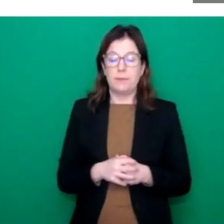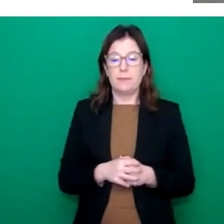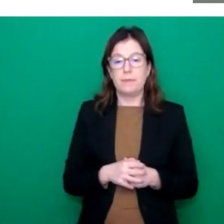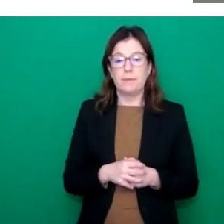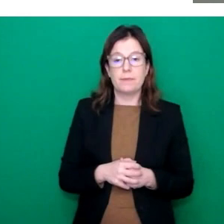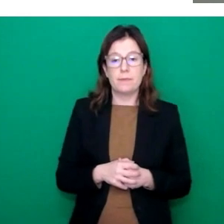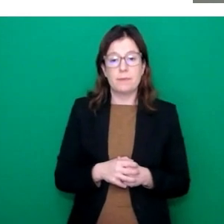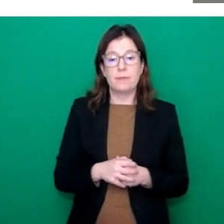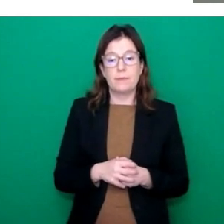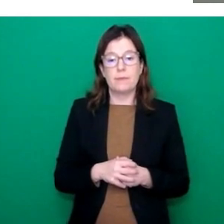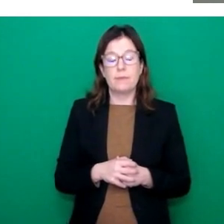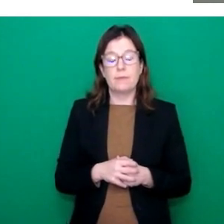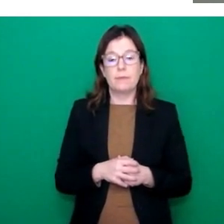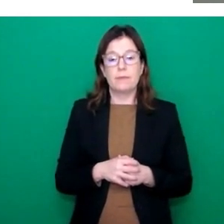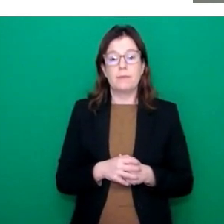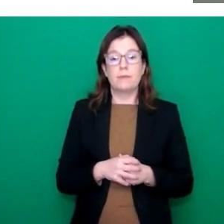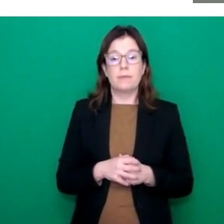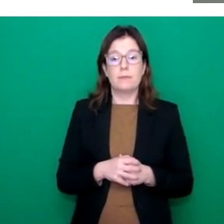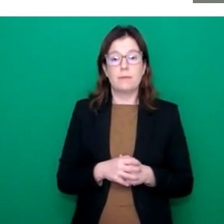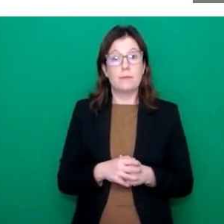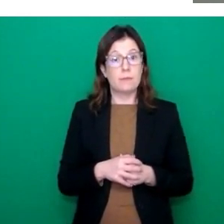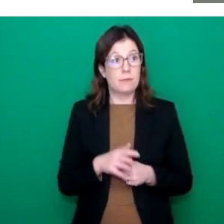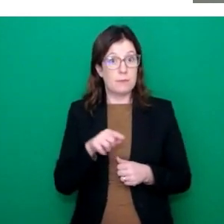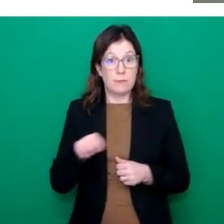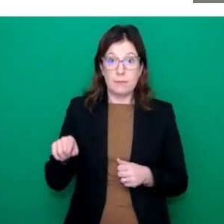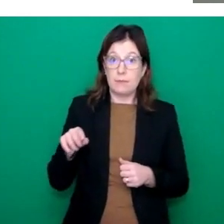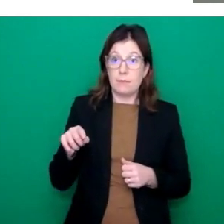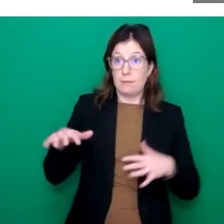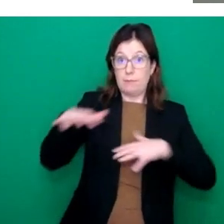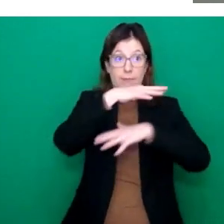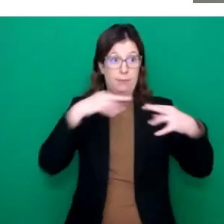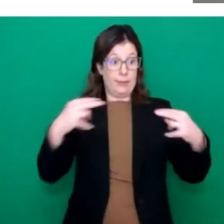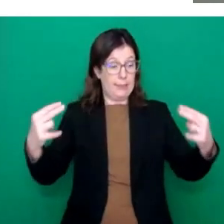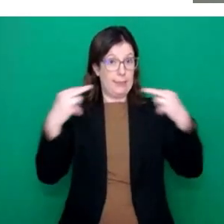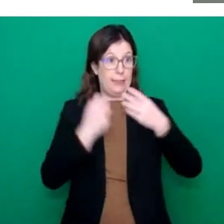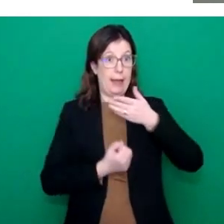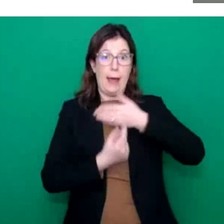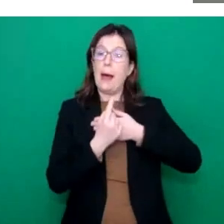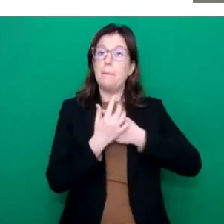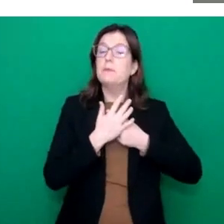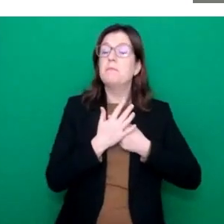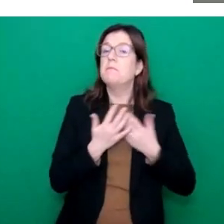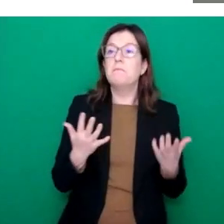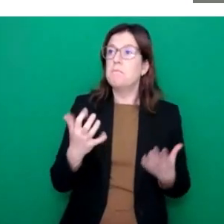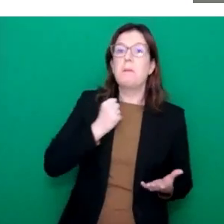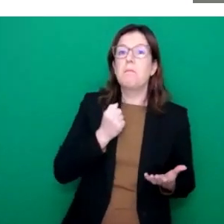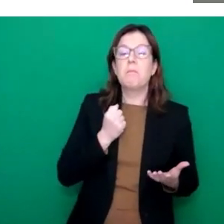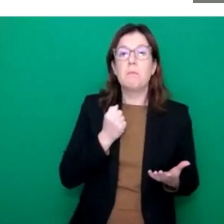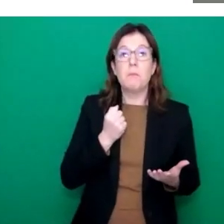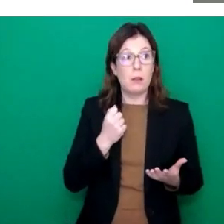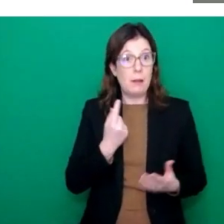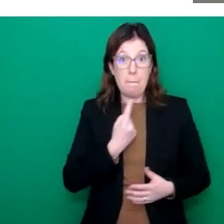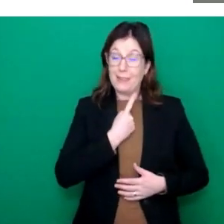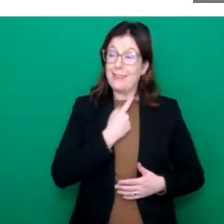It's not always obvious that I'm experiencing that at the time that I'm experiencing it, and it can sometimes take me by